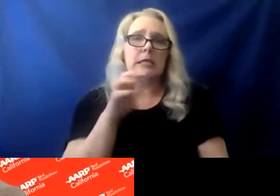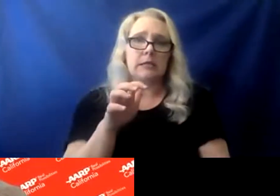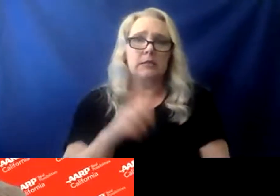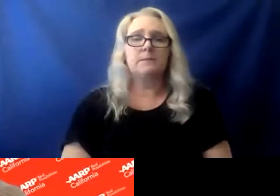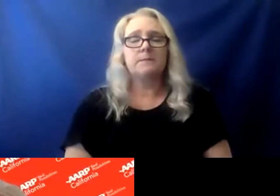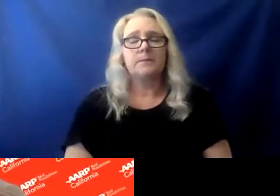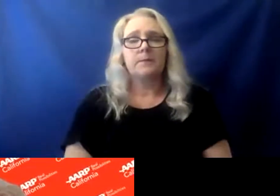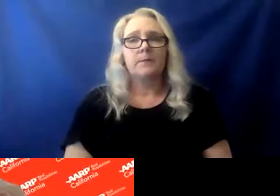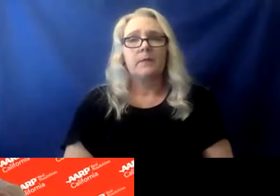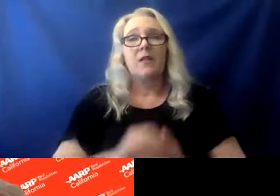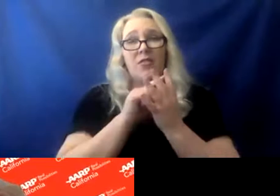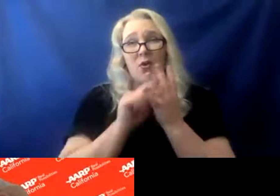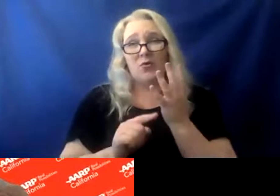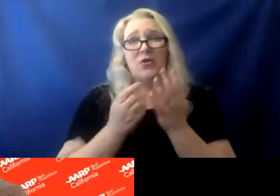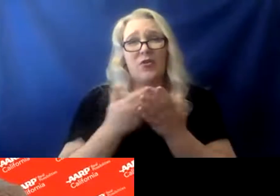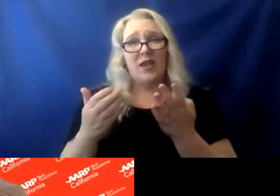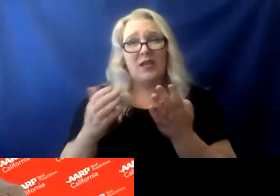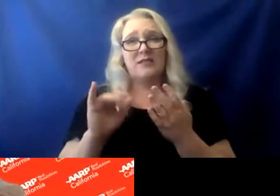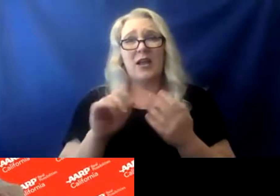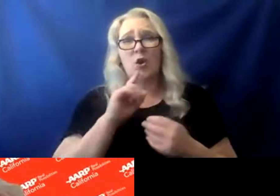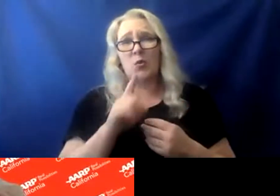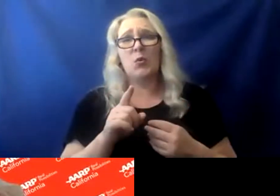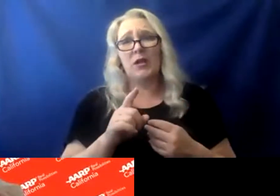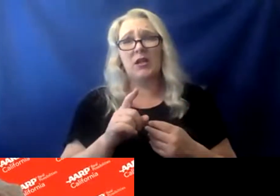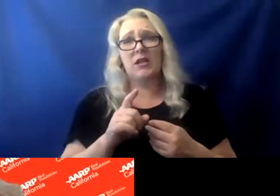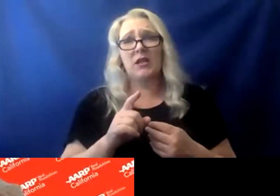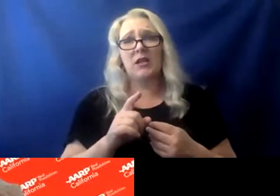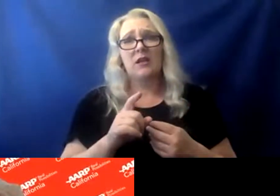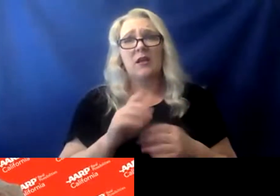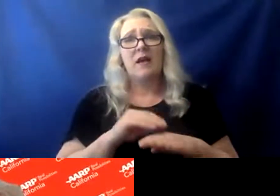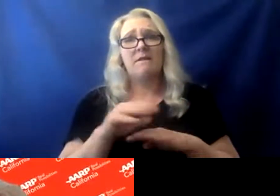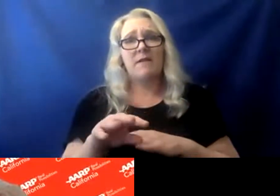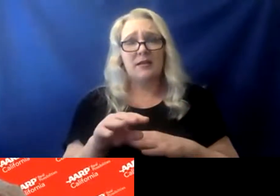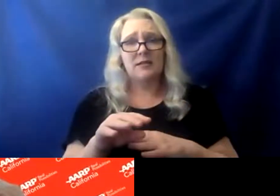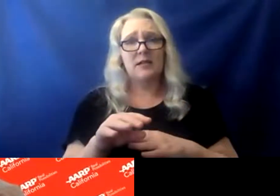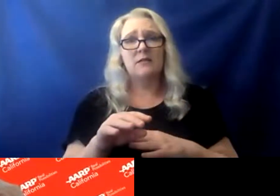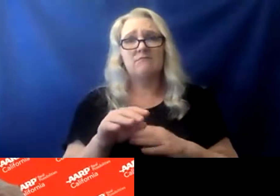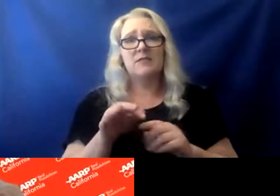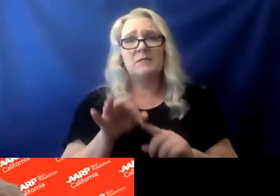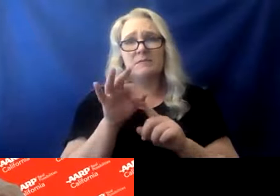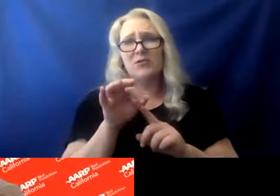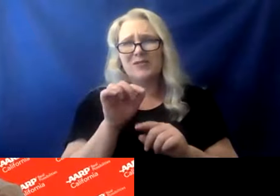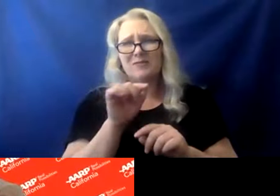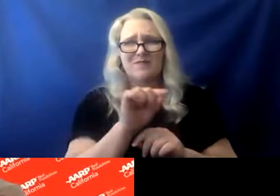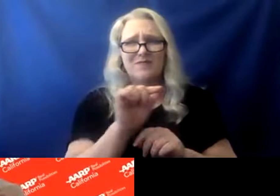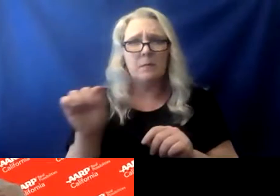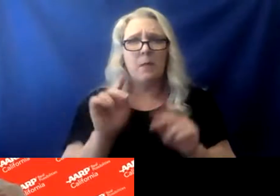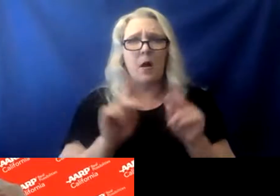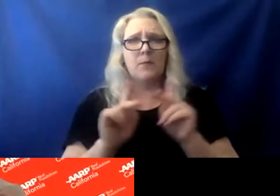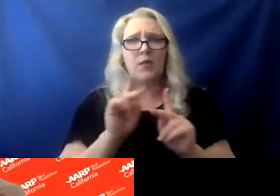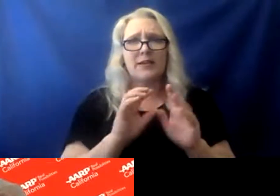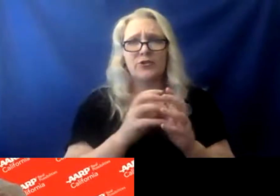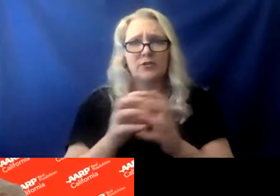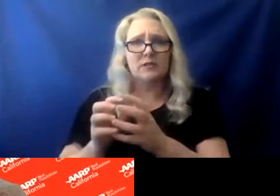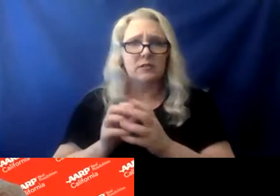Those are things right now that are really impacting vulnerable populations and some areas that we really need to tackle